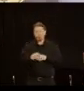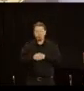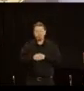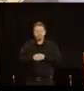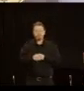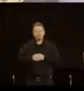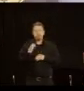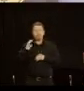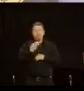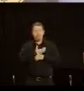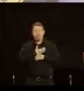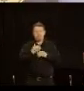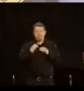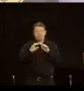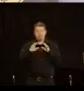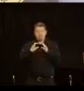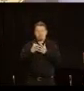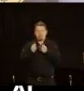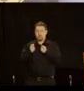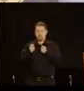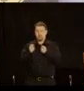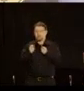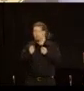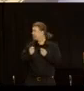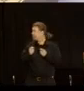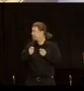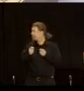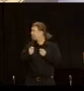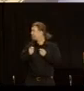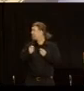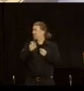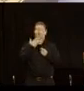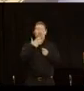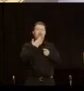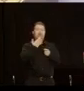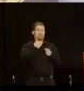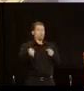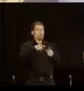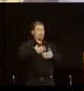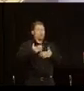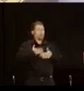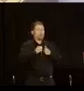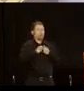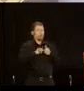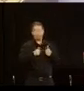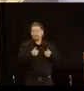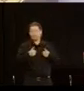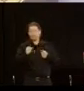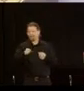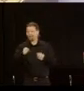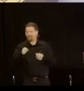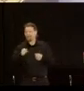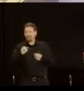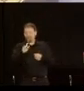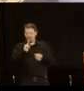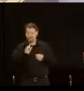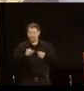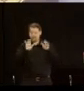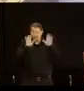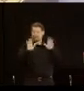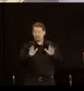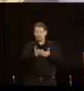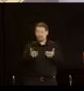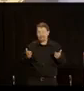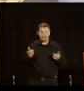us, our administration, we have prioritized, yes, yeah, please applaud. That's a great thing. I got a great